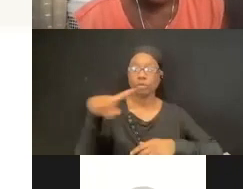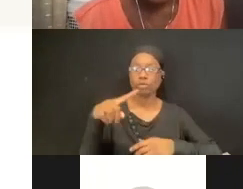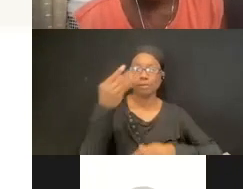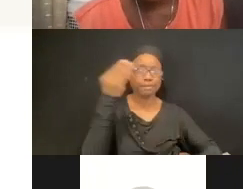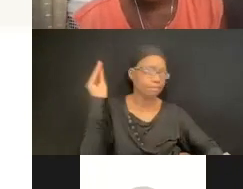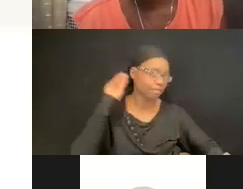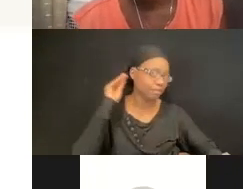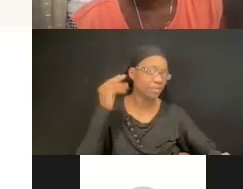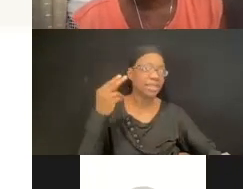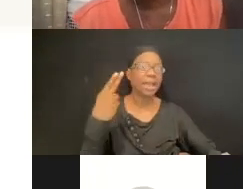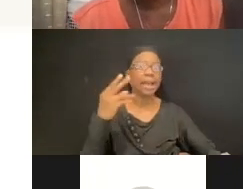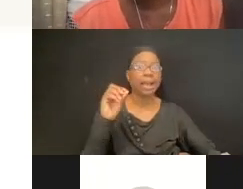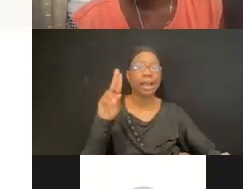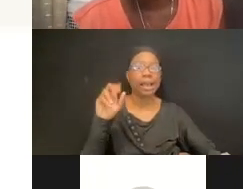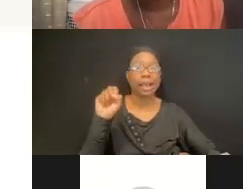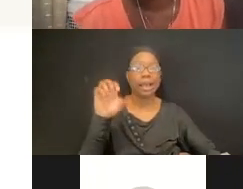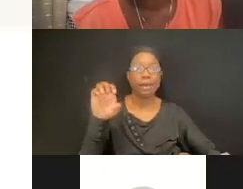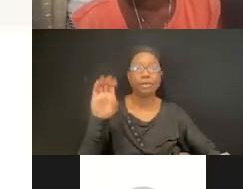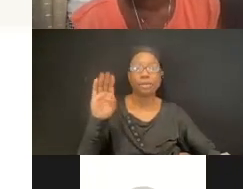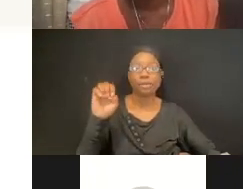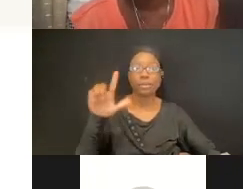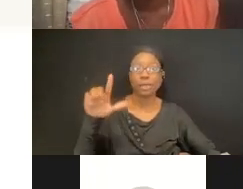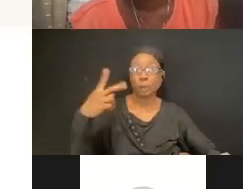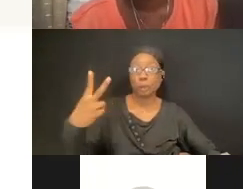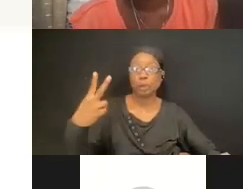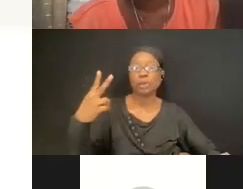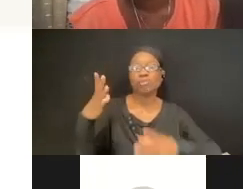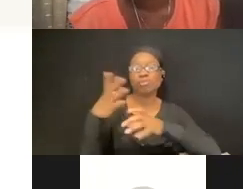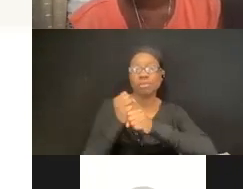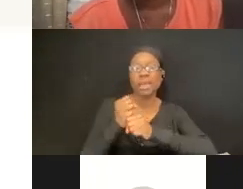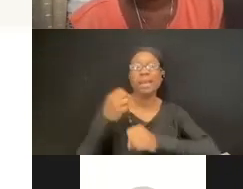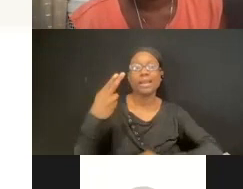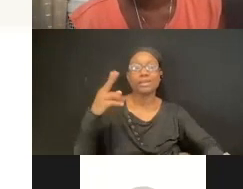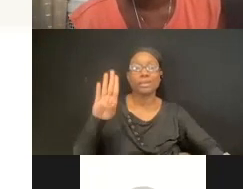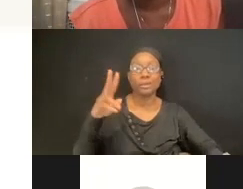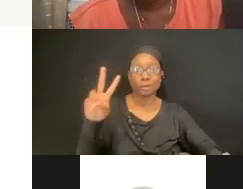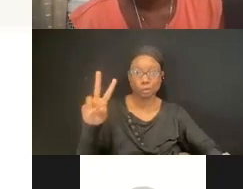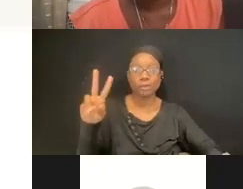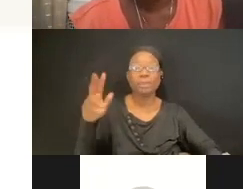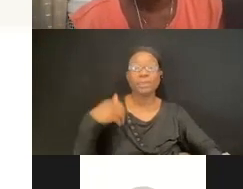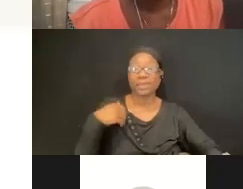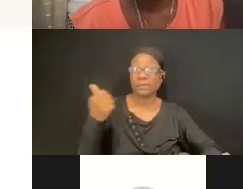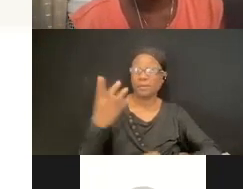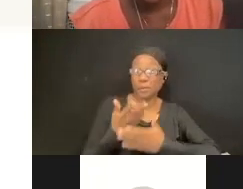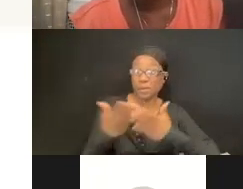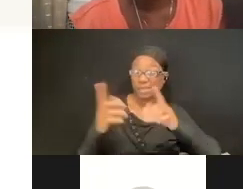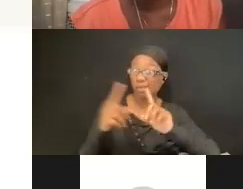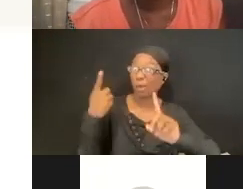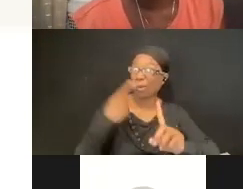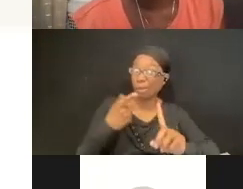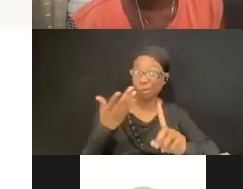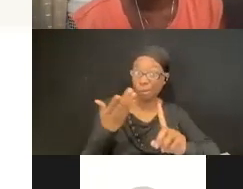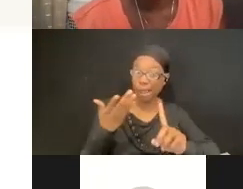all recall, it's the bill that did a few things, but one of the things that it did is it made it such that trans folks could not